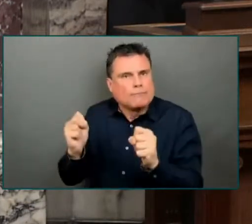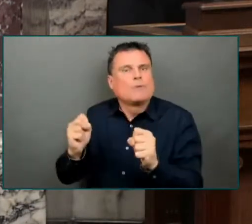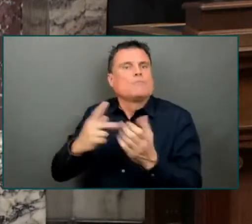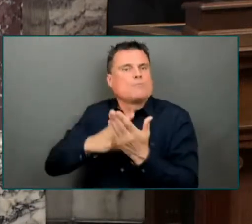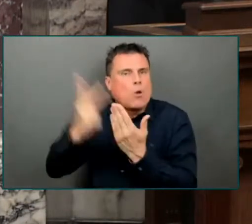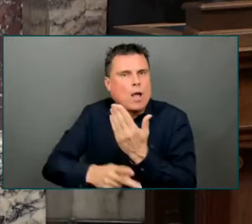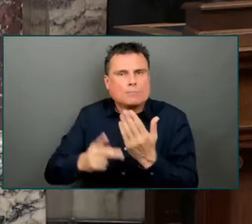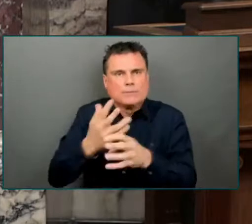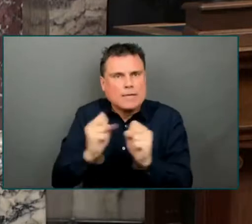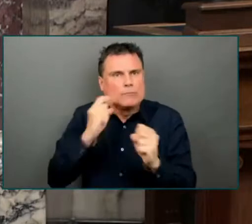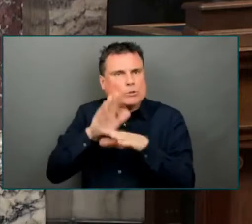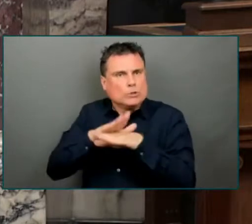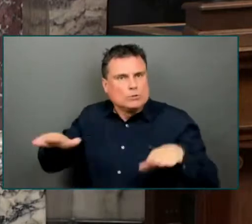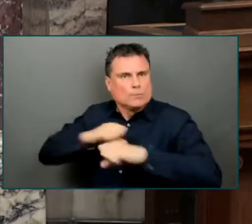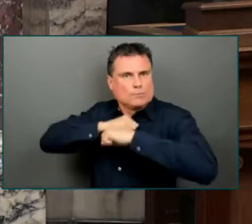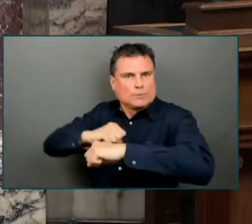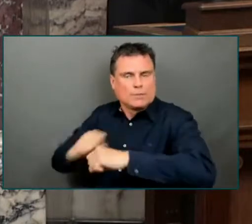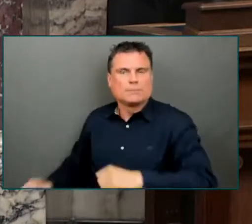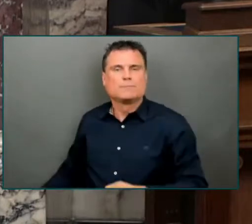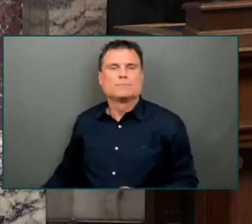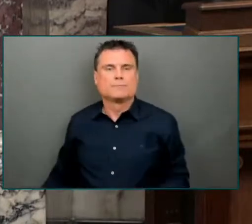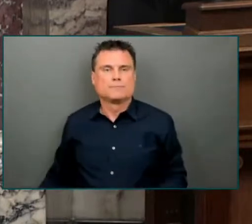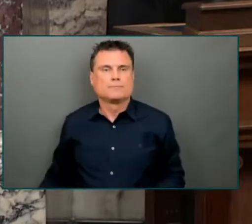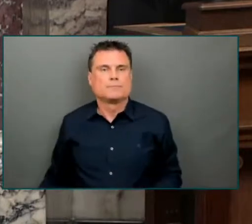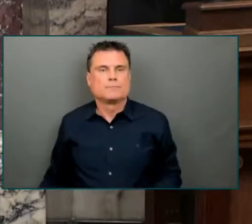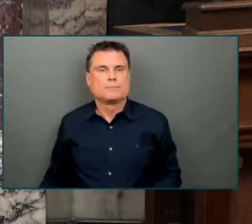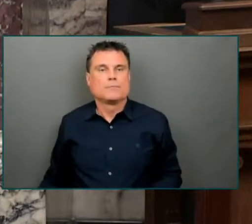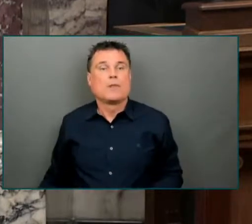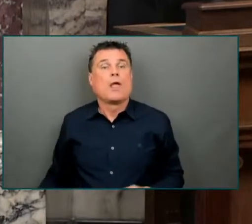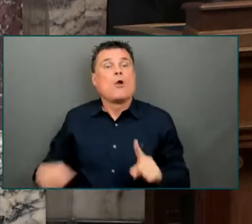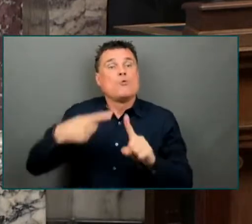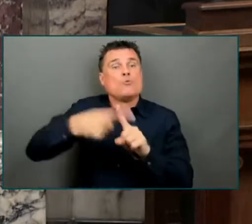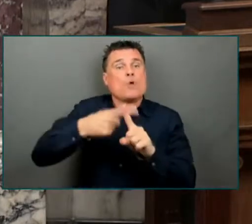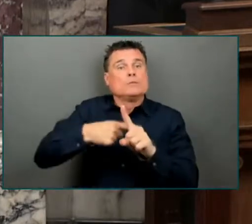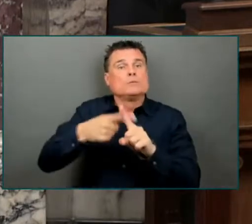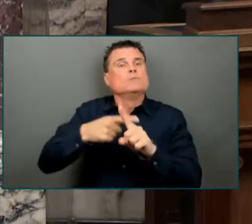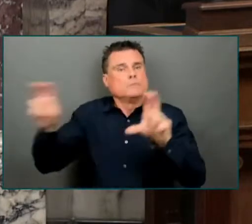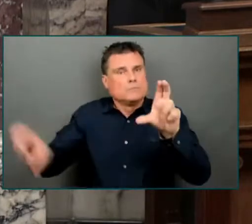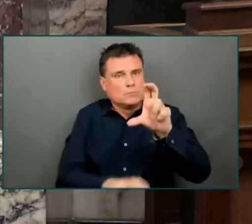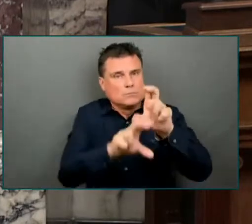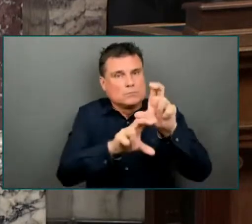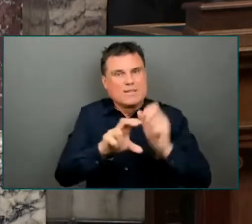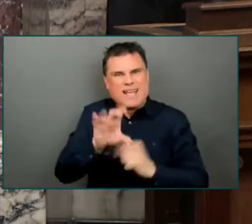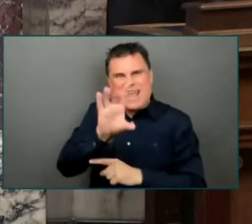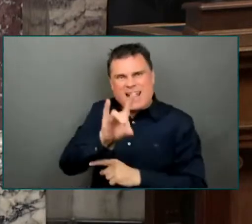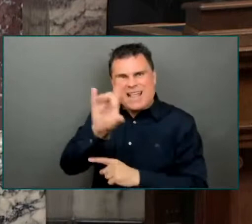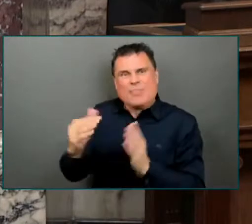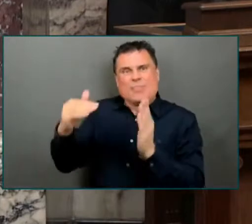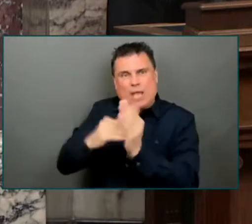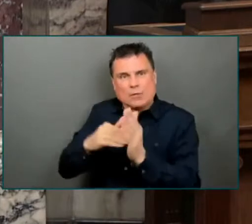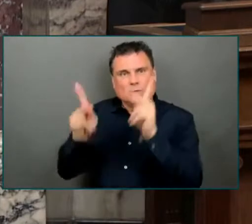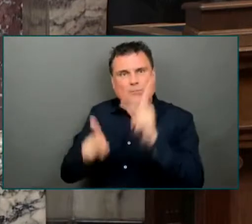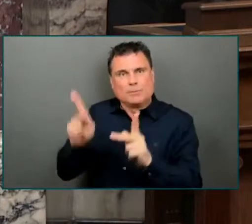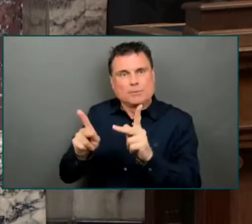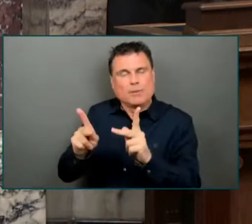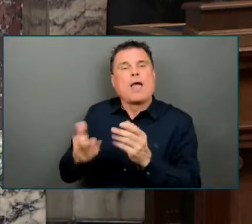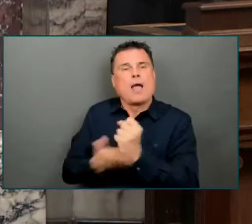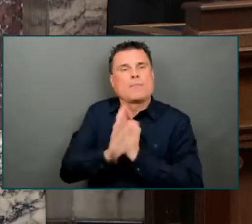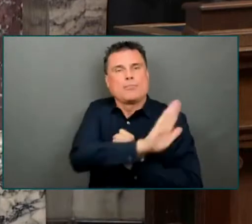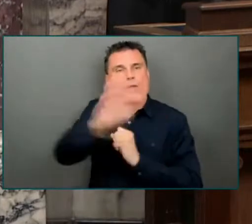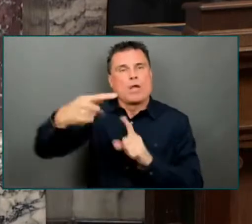meet. Rents are and will remain frozen until 2022, offering peace of mind for